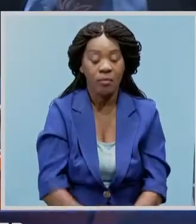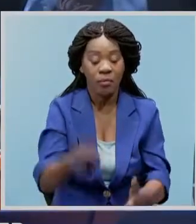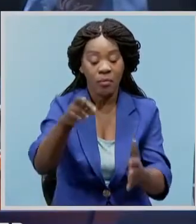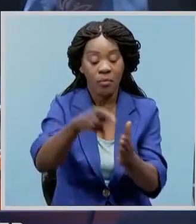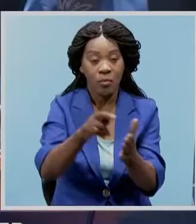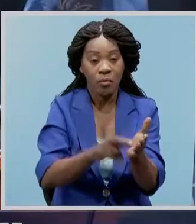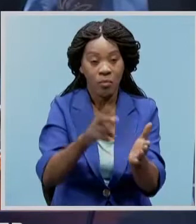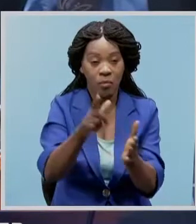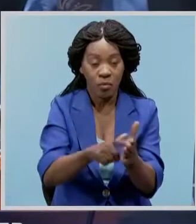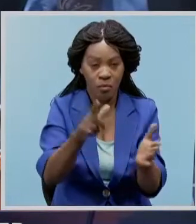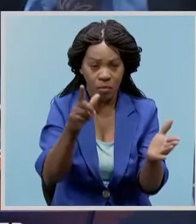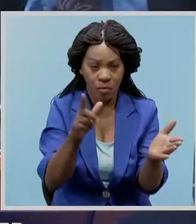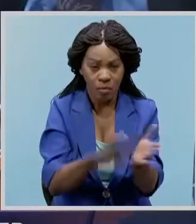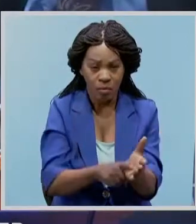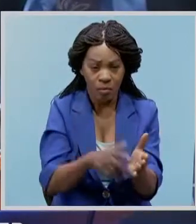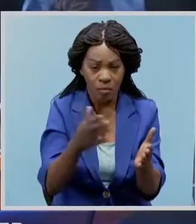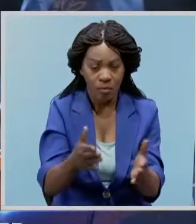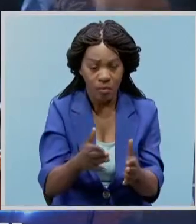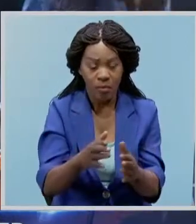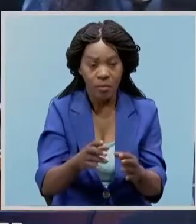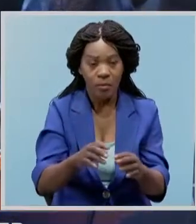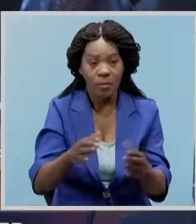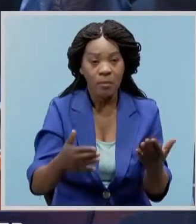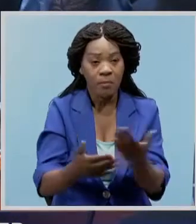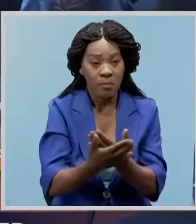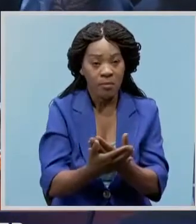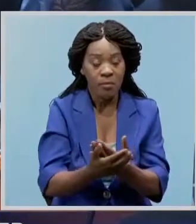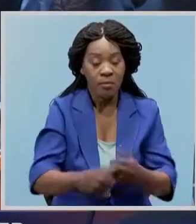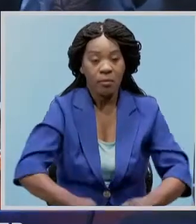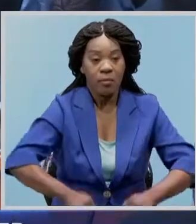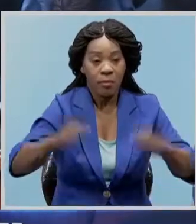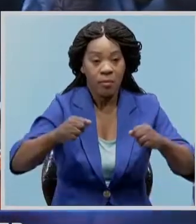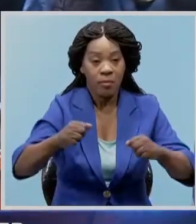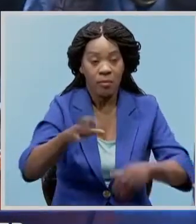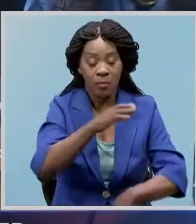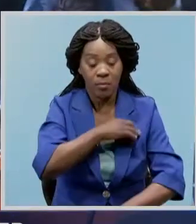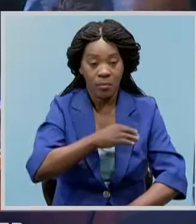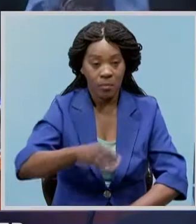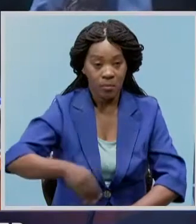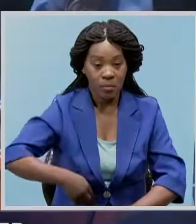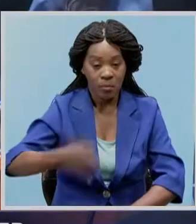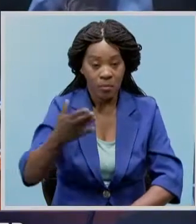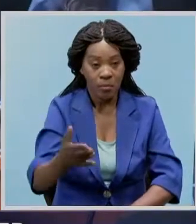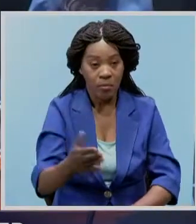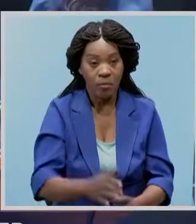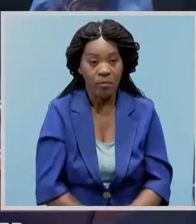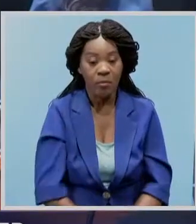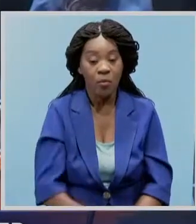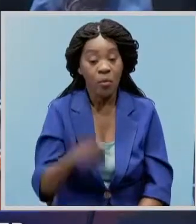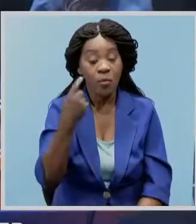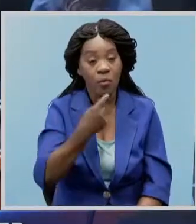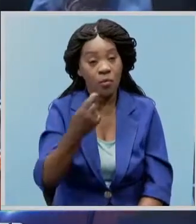this house by a senior member of this house. Yeah. And a senior member, for that matter, who is